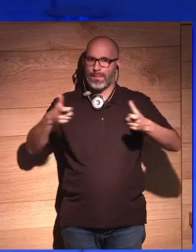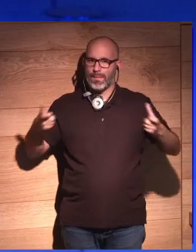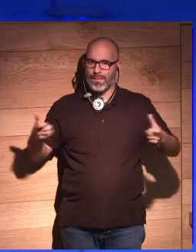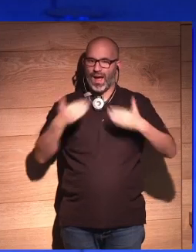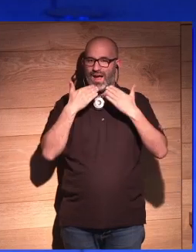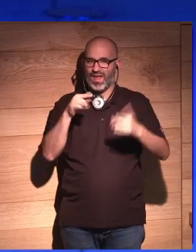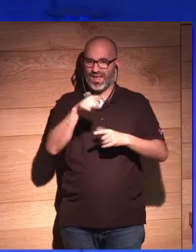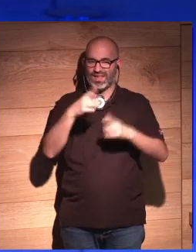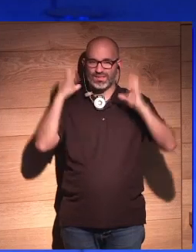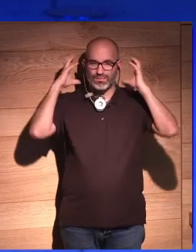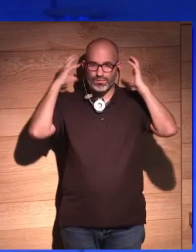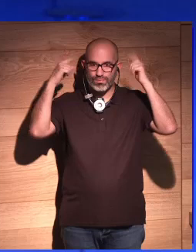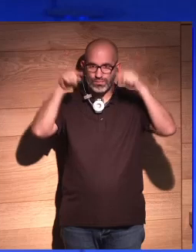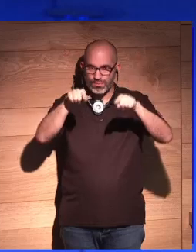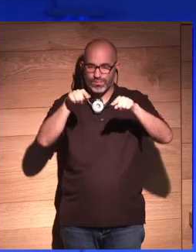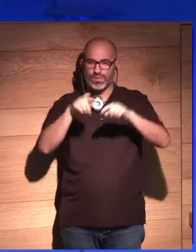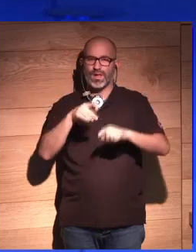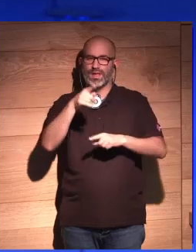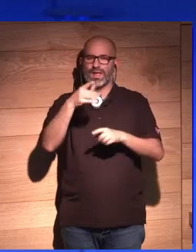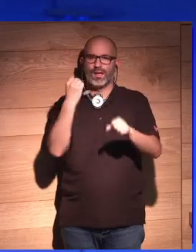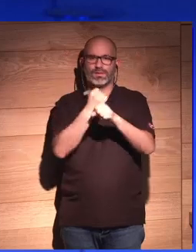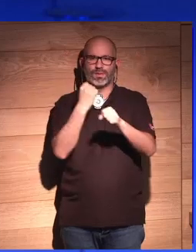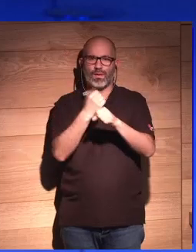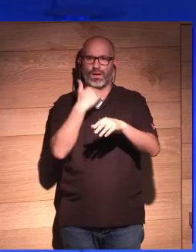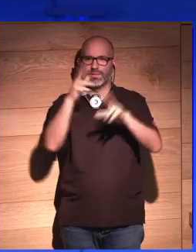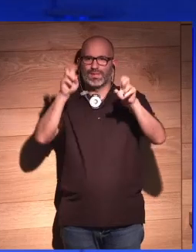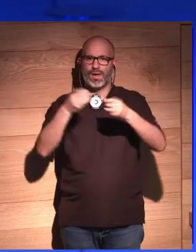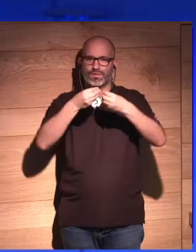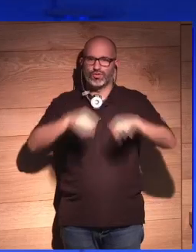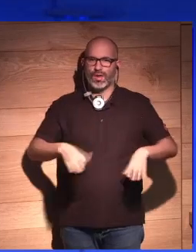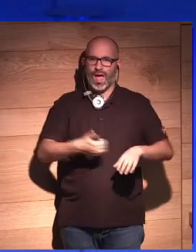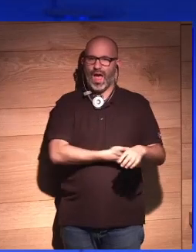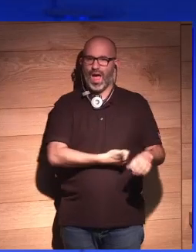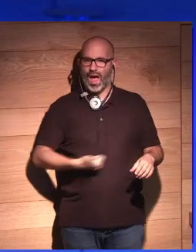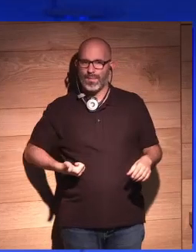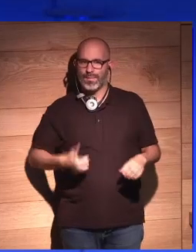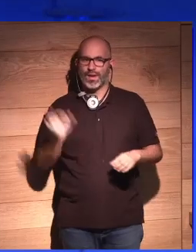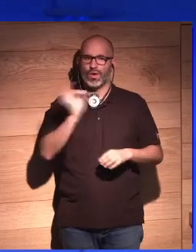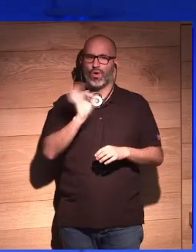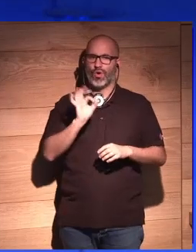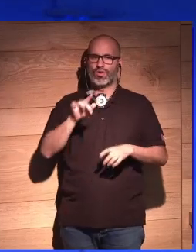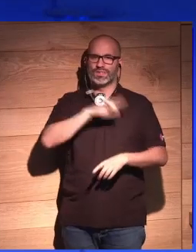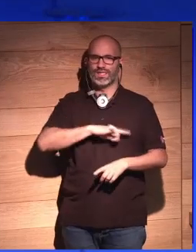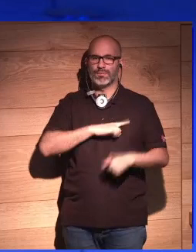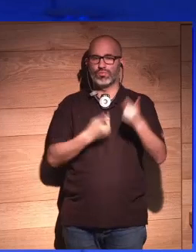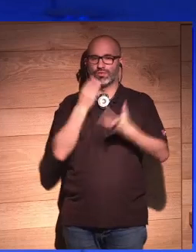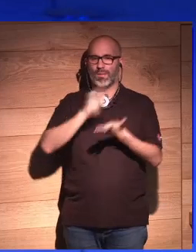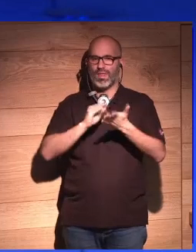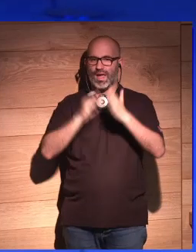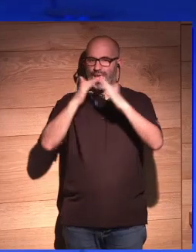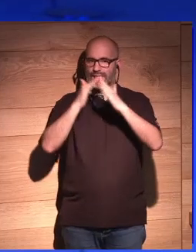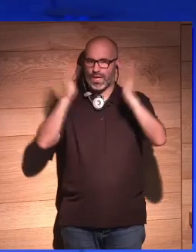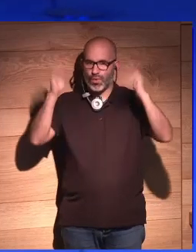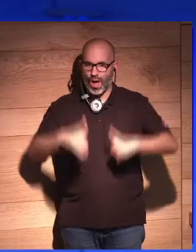about homelessness, and no one was really, wasn't having the impact that she wanted. So she wanted to find a more immersive way